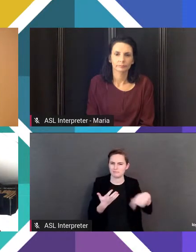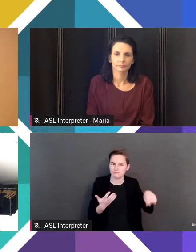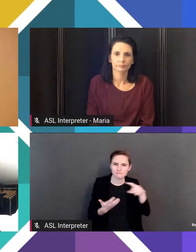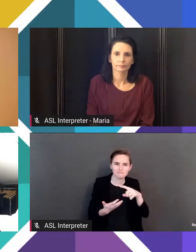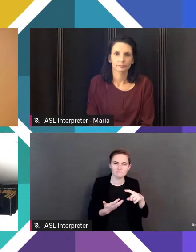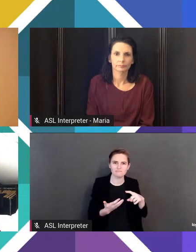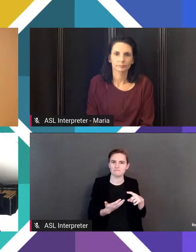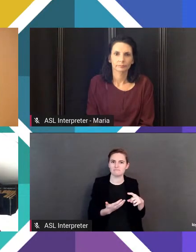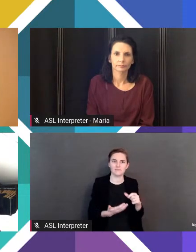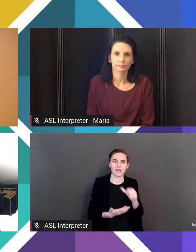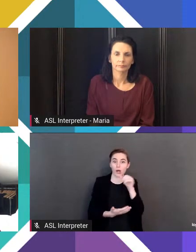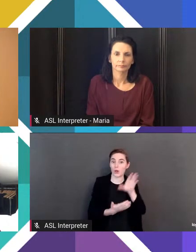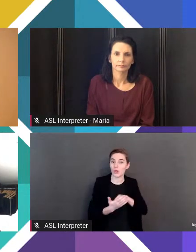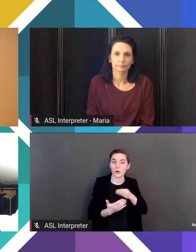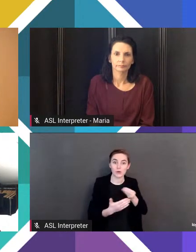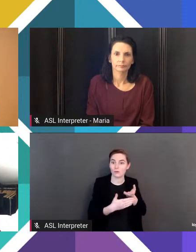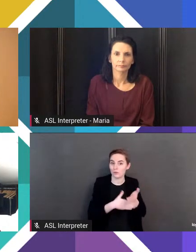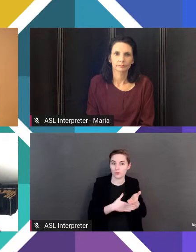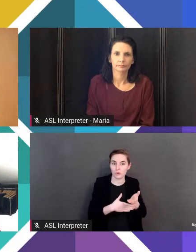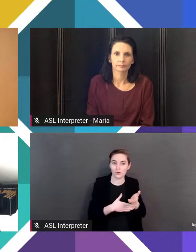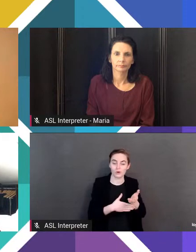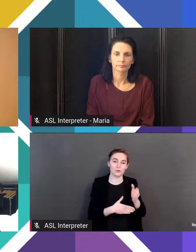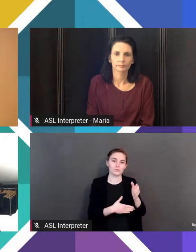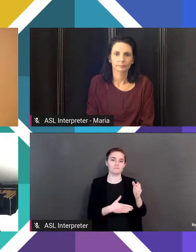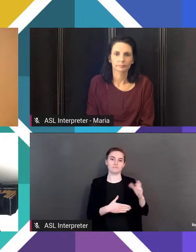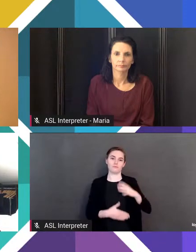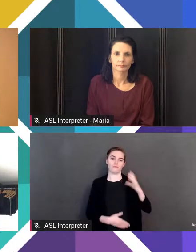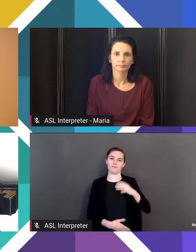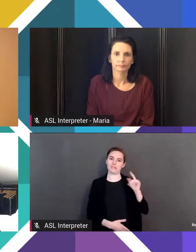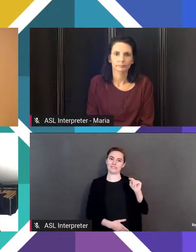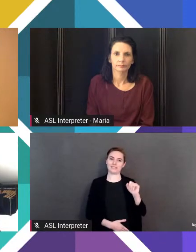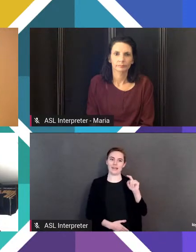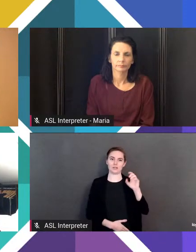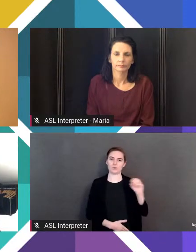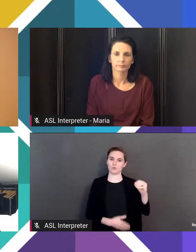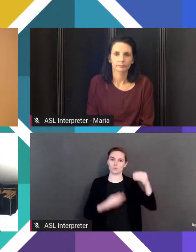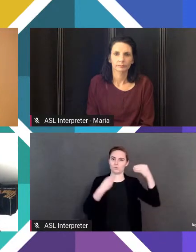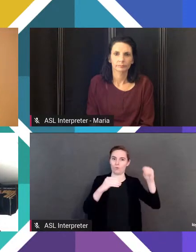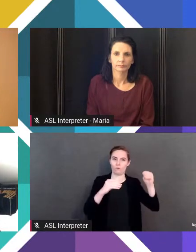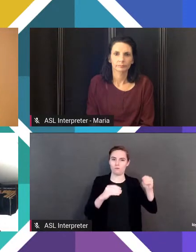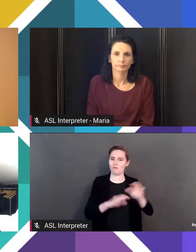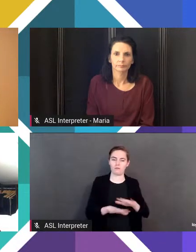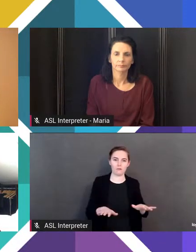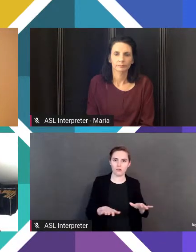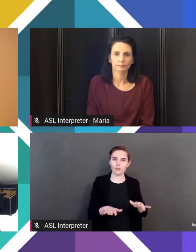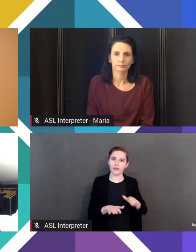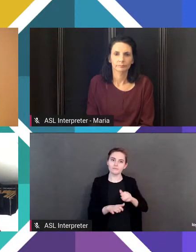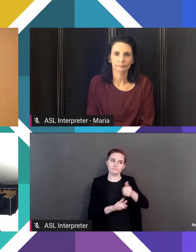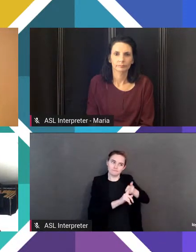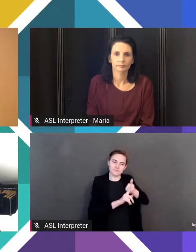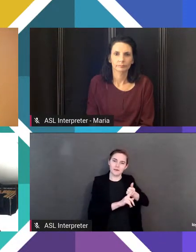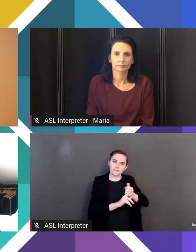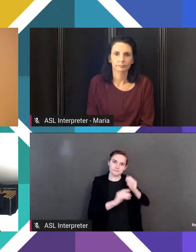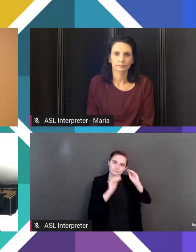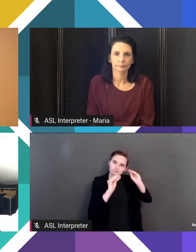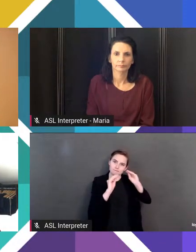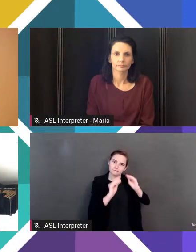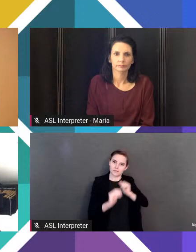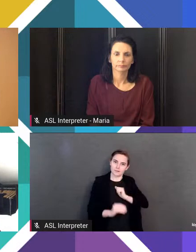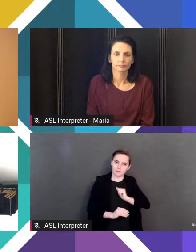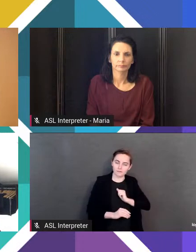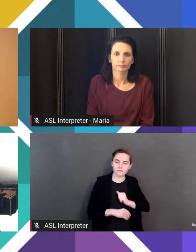through tattoo shops. They learned on their own. And, you know, they're very much kind of trying to dismantle